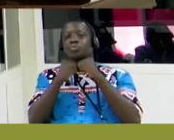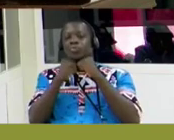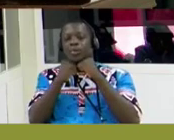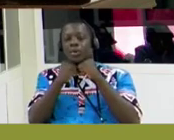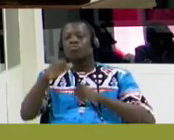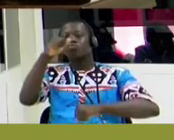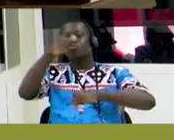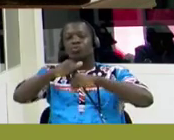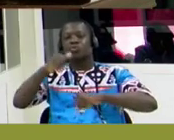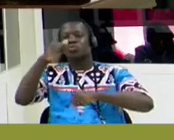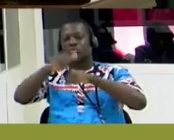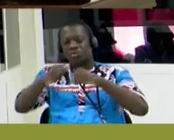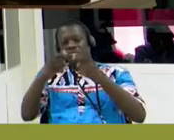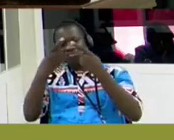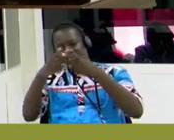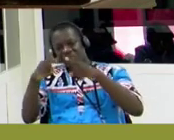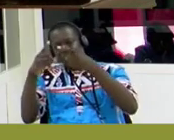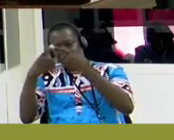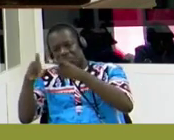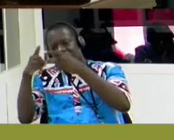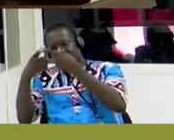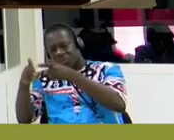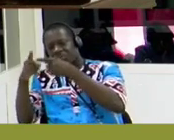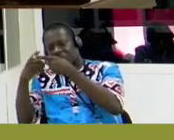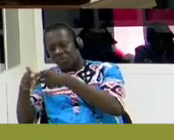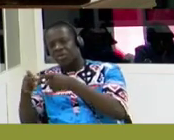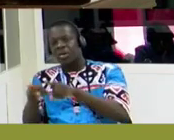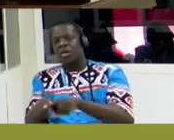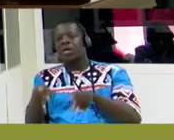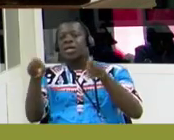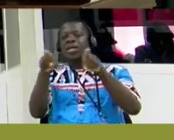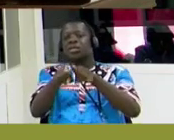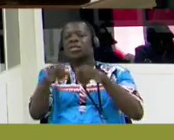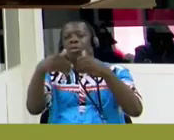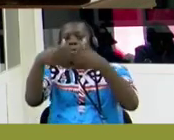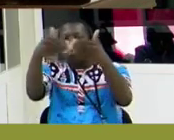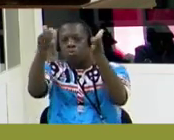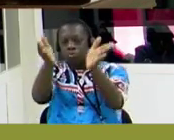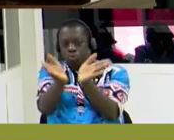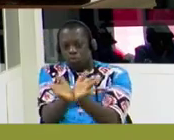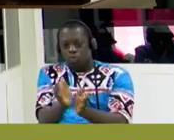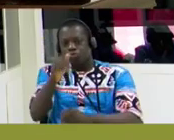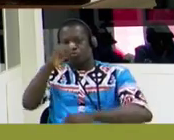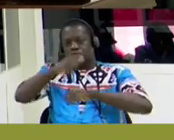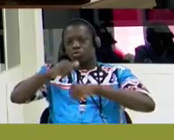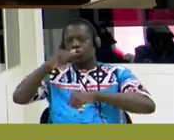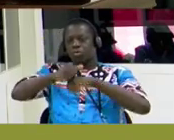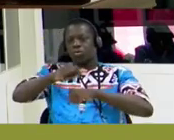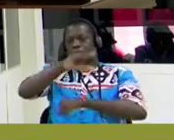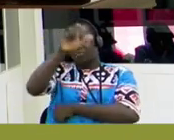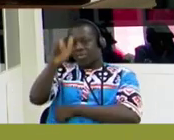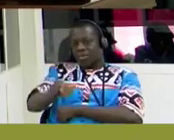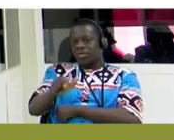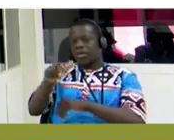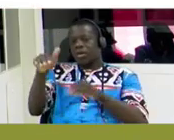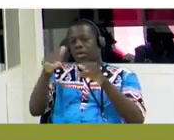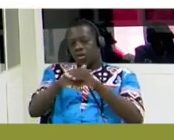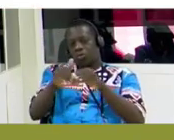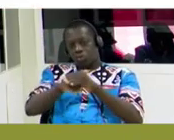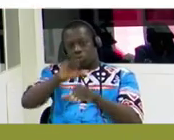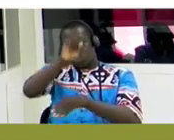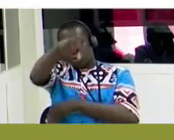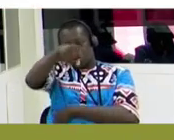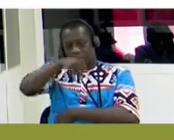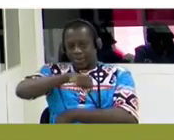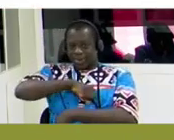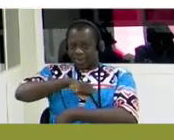occasions by this same group of torturers, including yourself? Yes, sir. Sana,